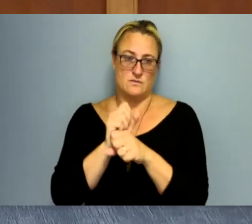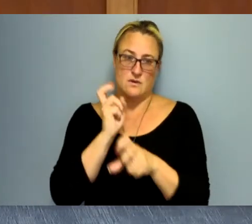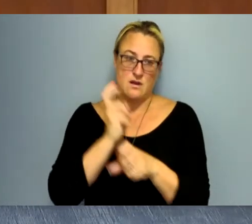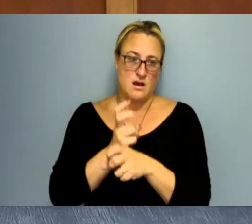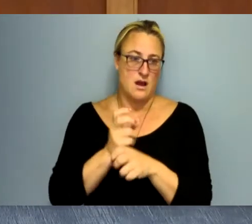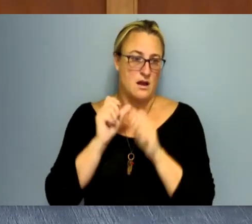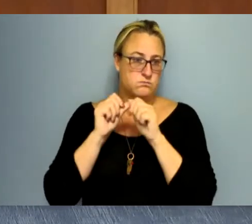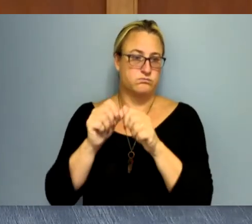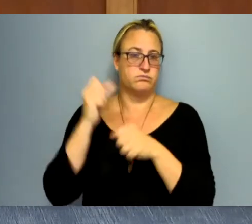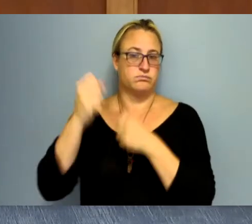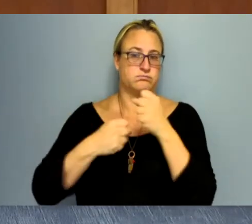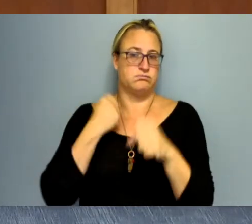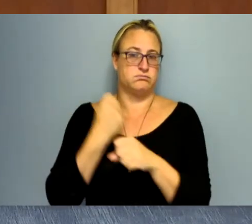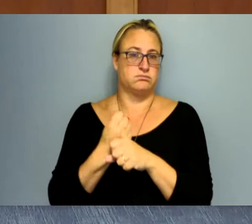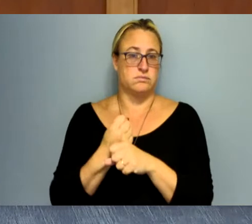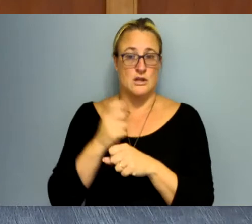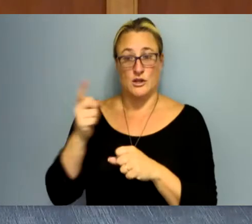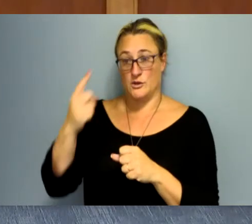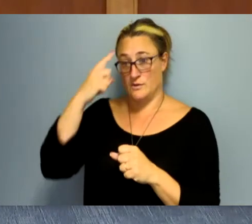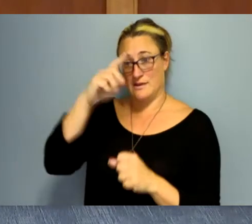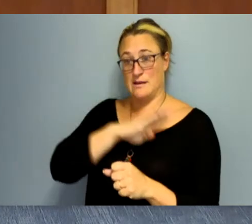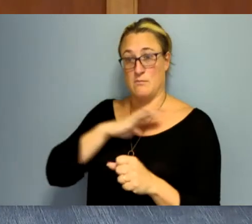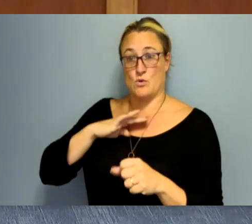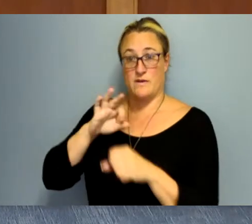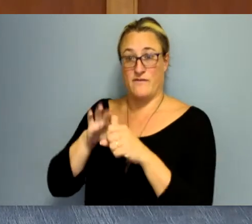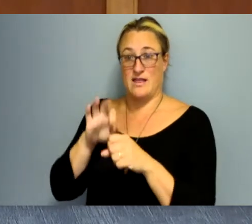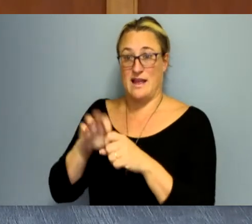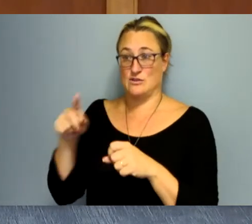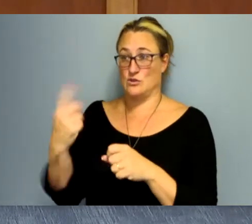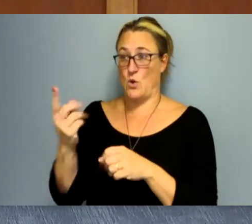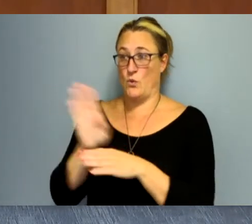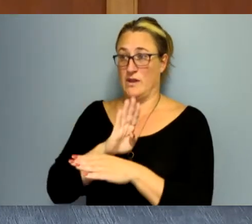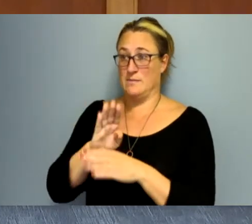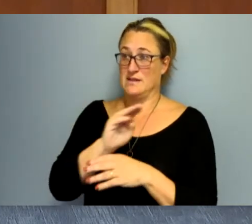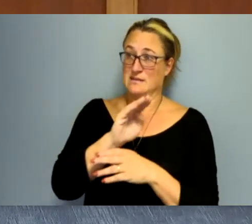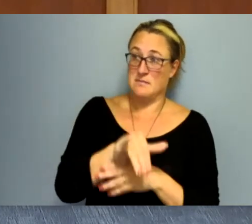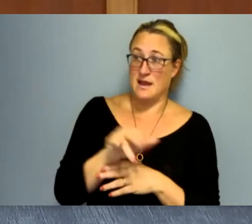For people that think Board of Elections is only busy in May and November,